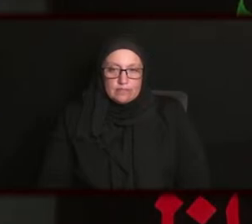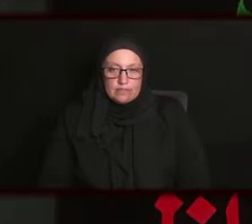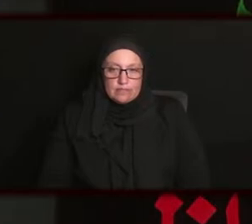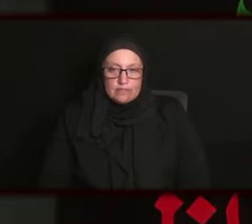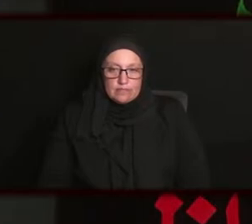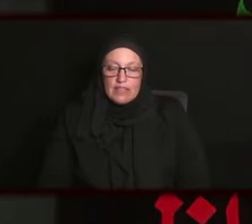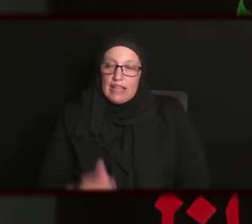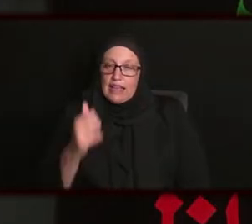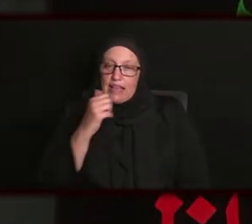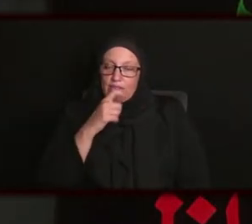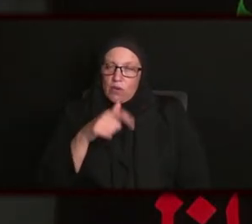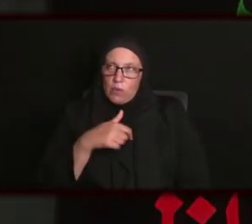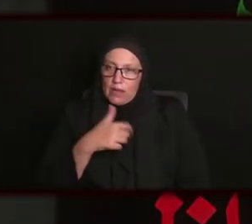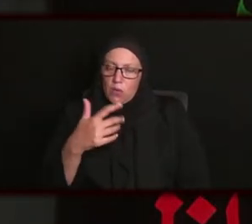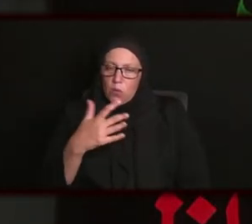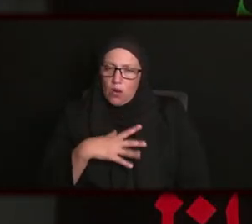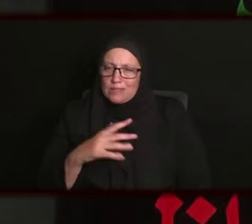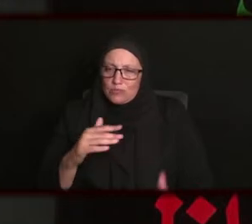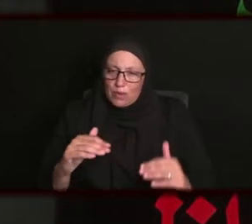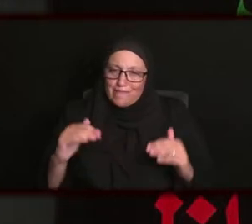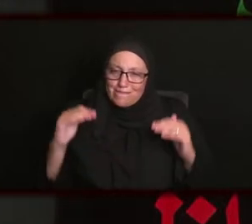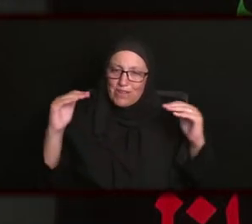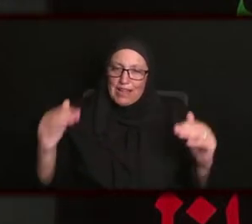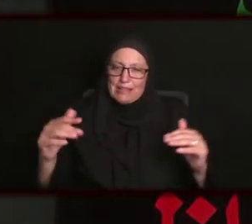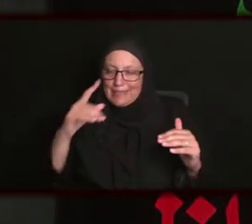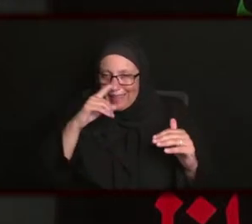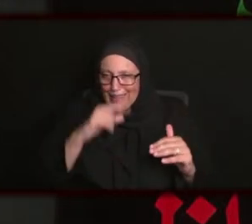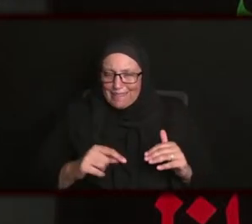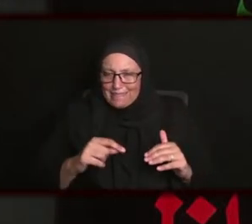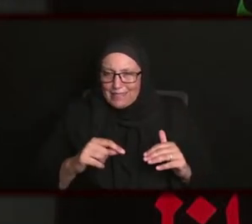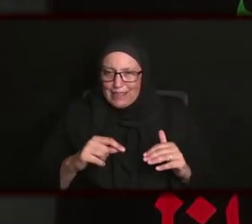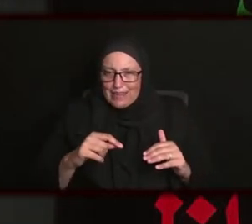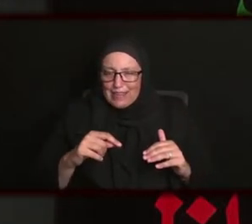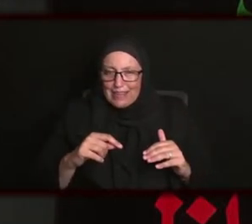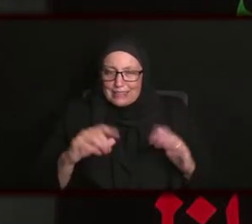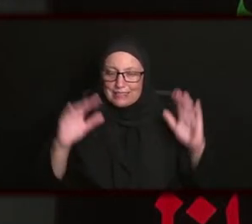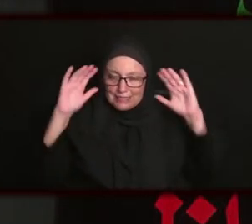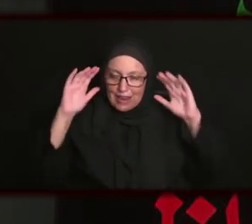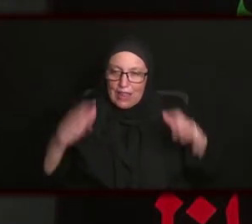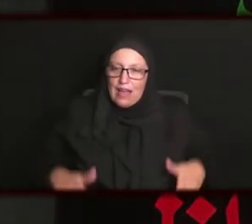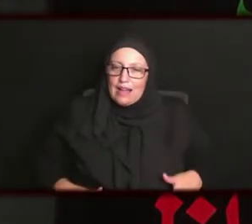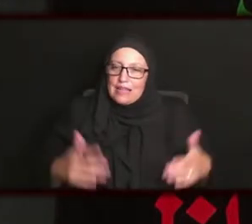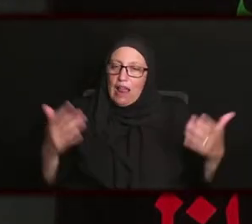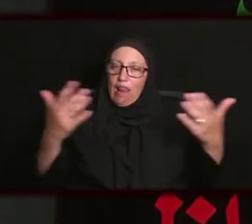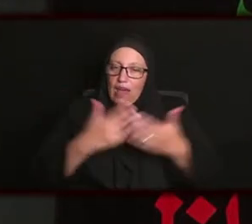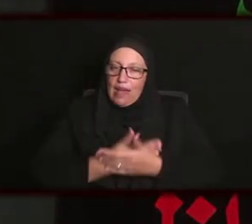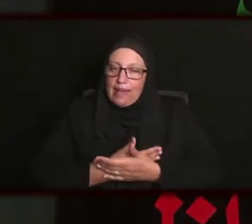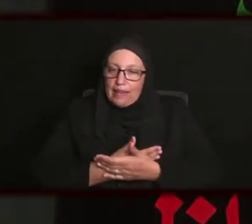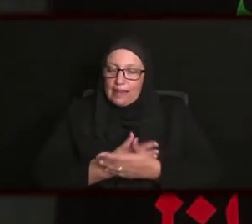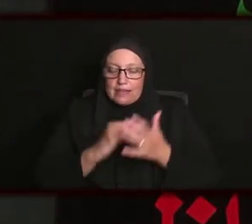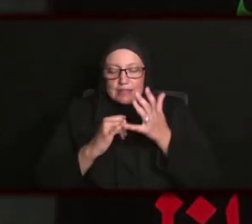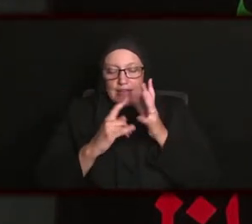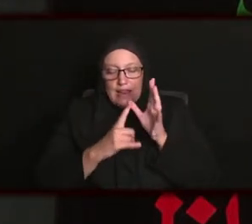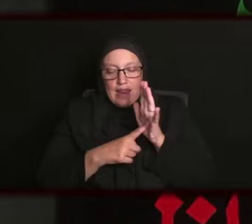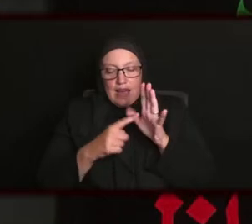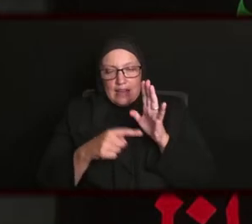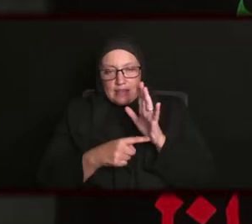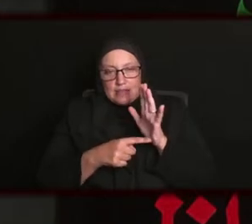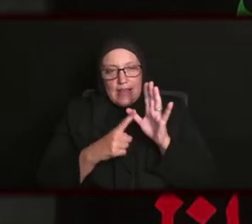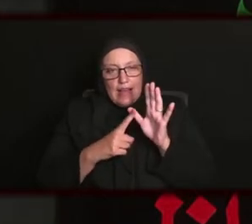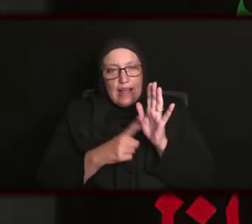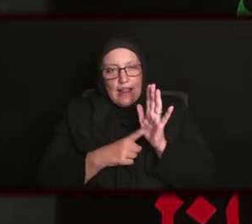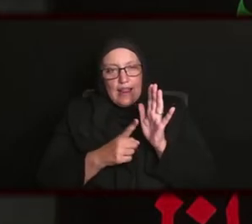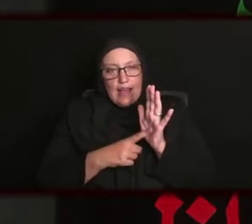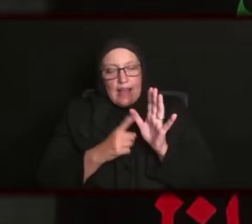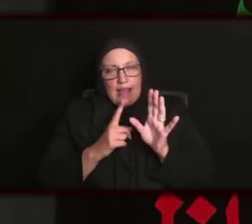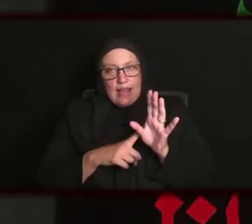called Salat al-Layl, for example. We already know that. We already know that. It's just